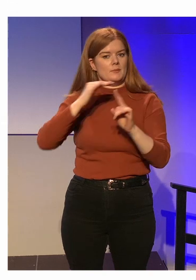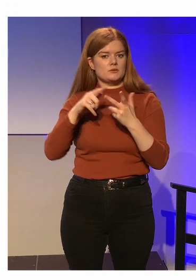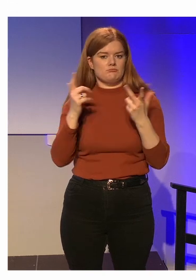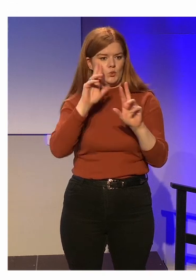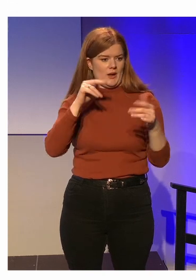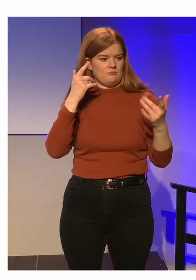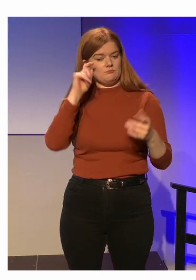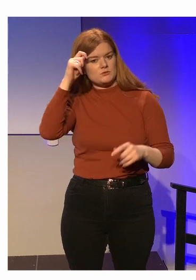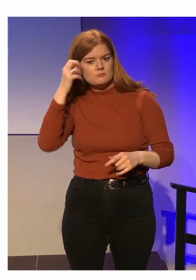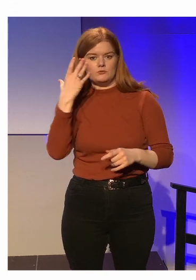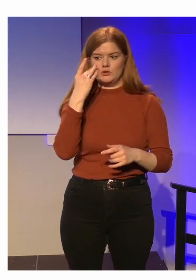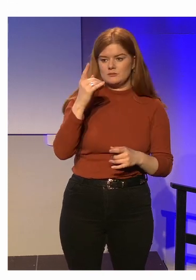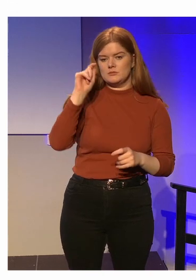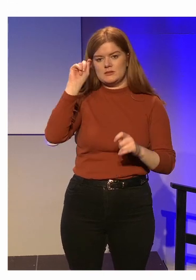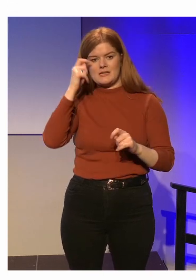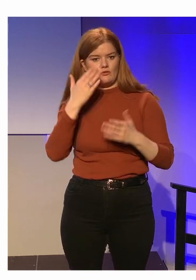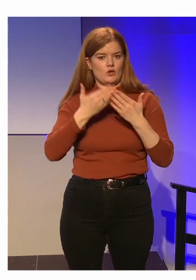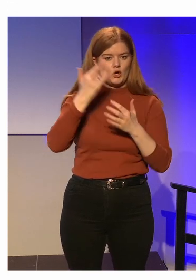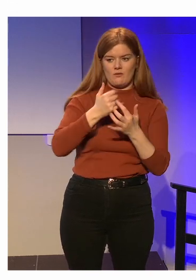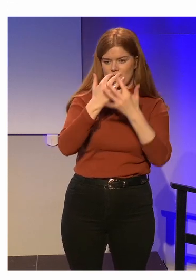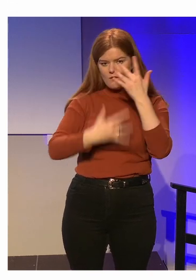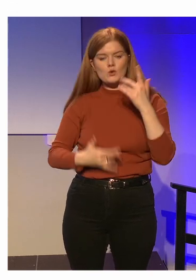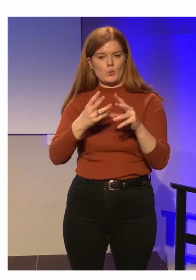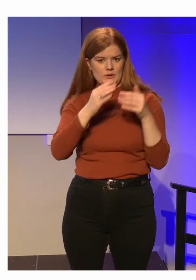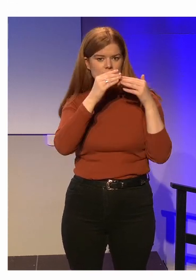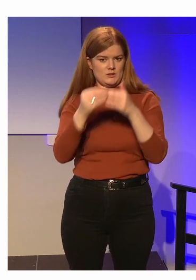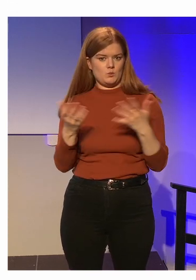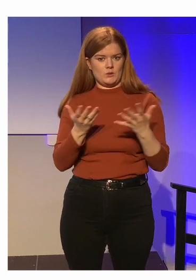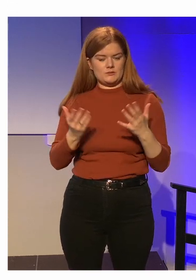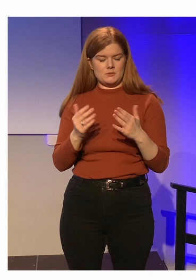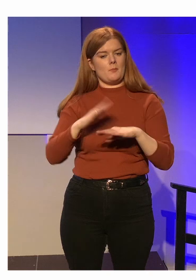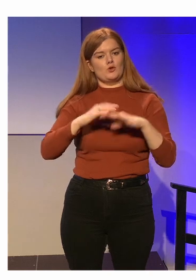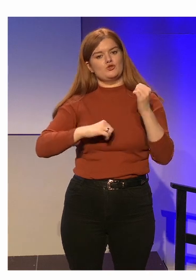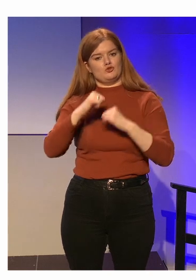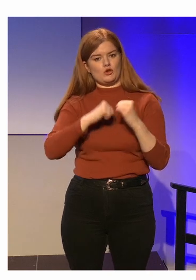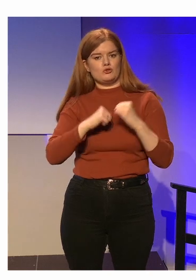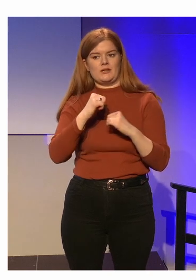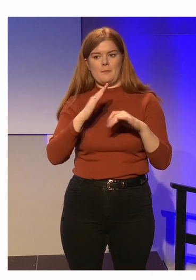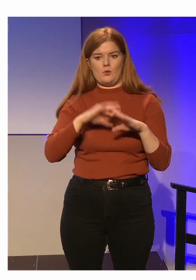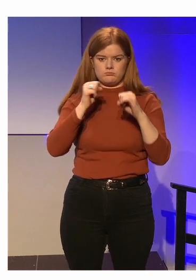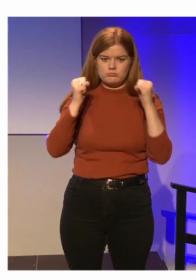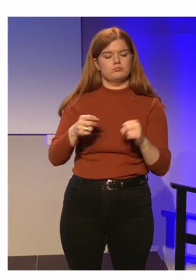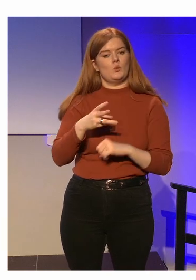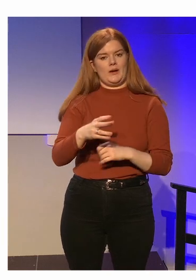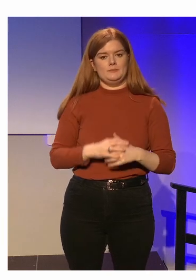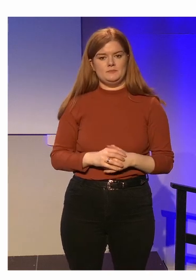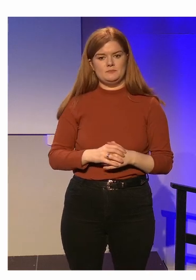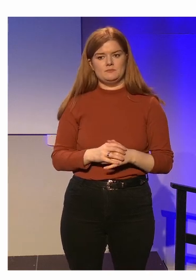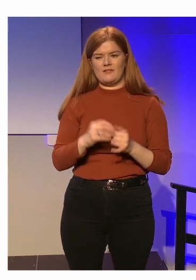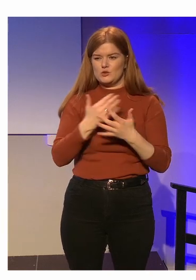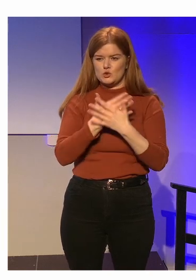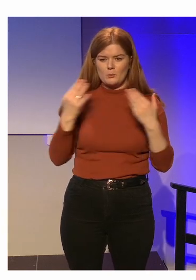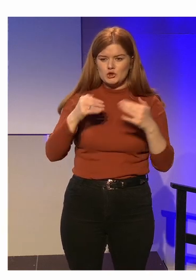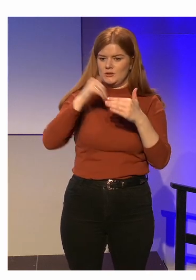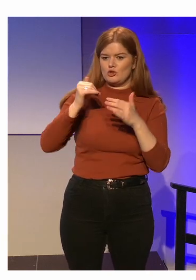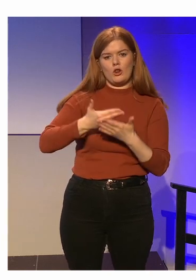and you can test and learn, and all of those will lead to structuring in a much stronger way. And there's so much